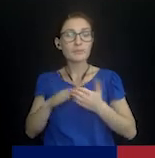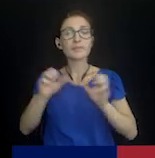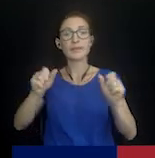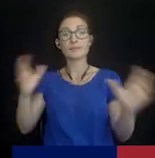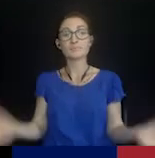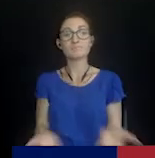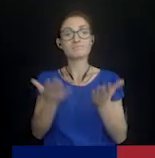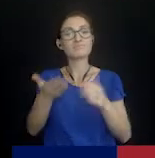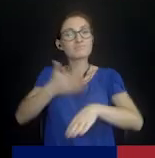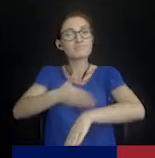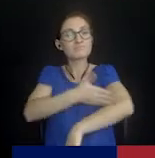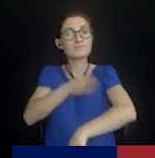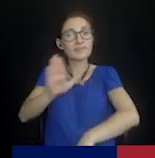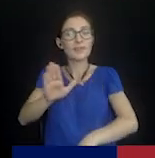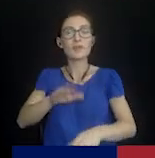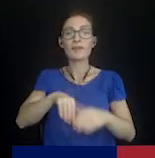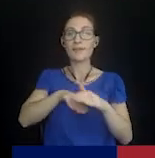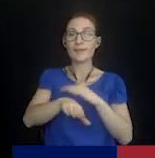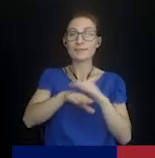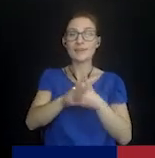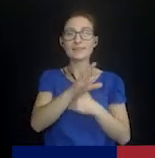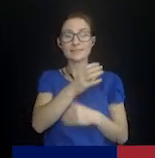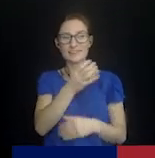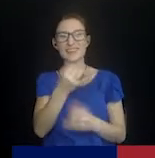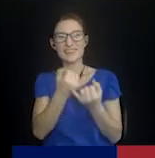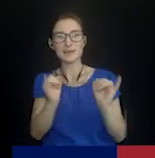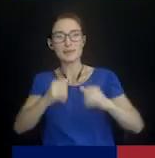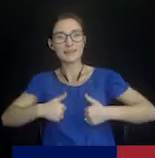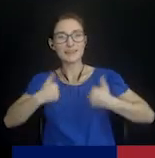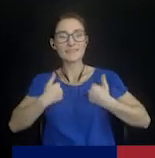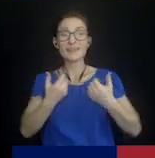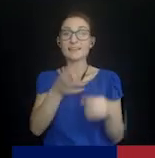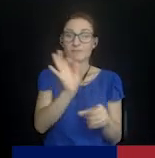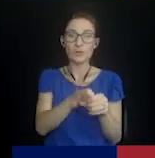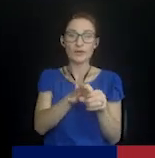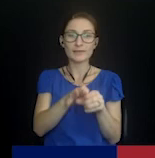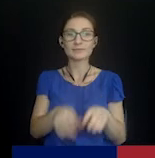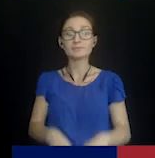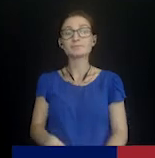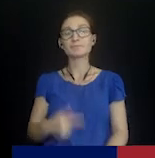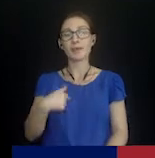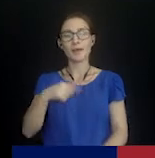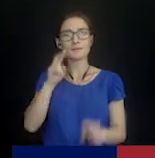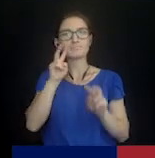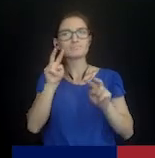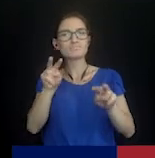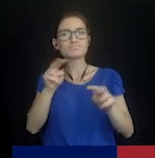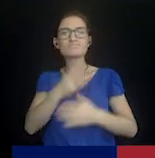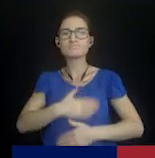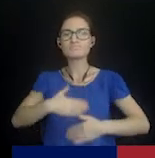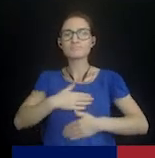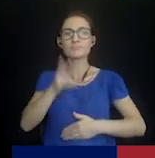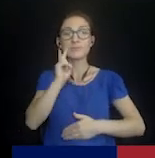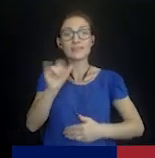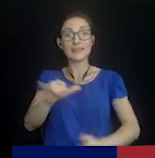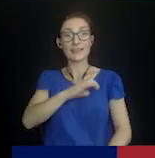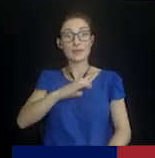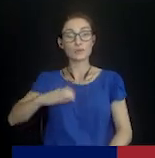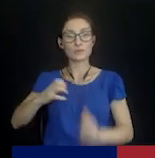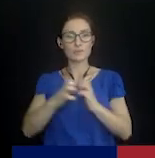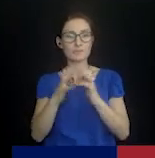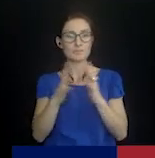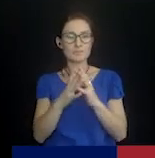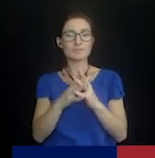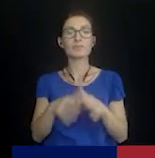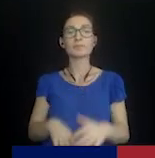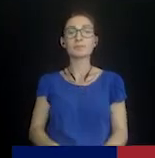to independence and to voting. And so really, I have loved getting to see that coalition build. And Florida Independent Living Council